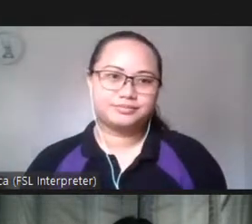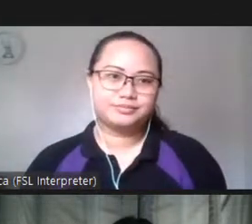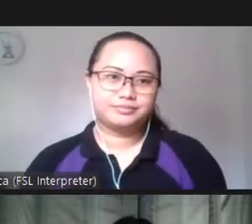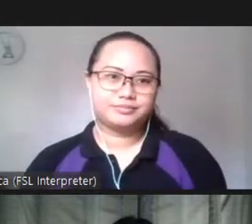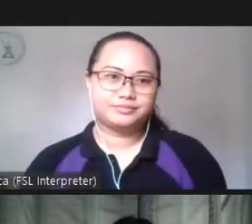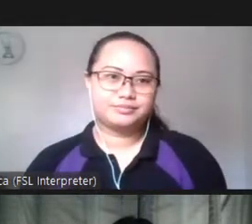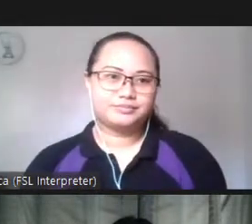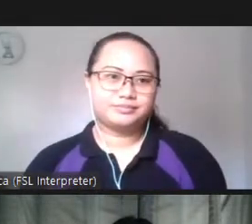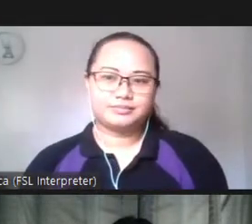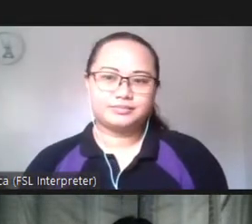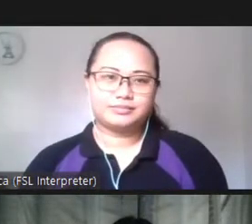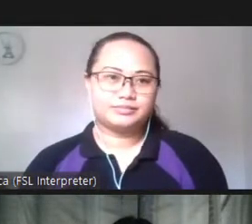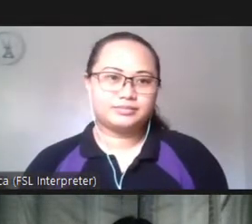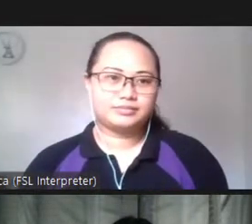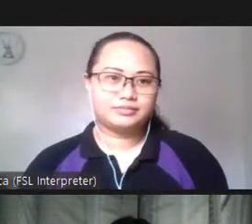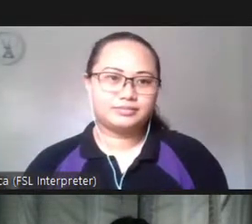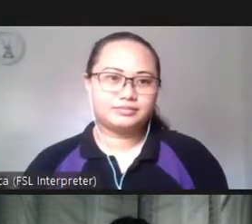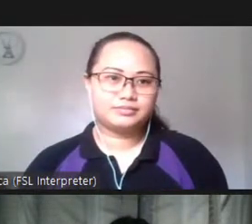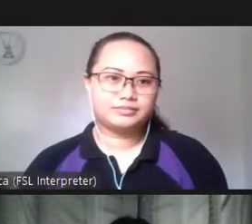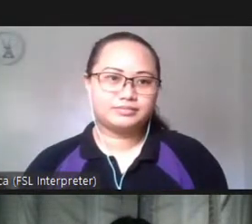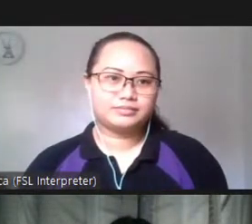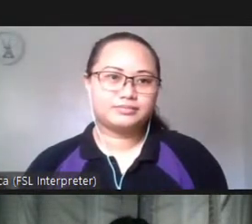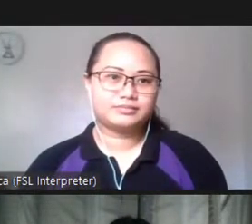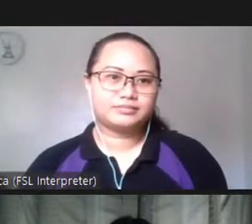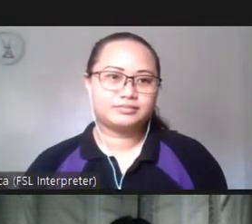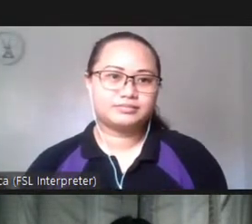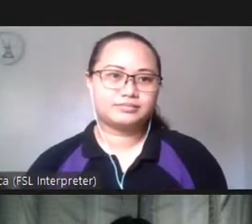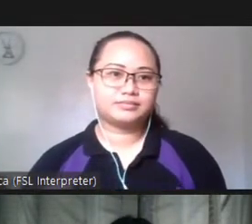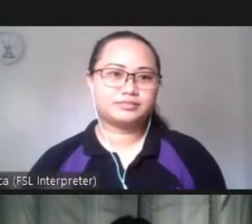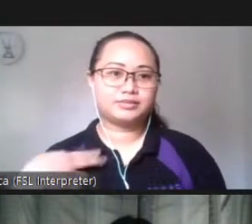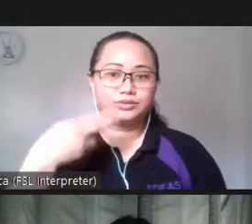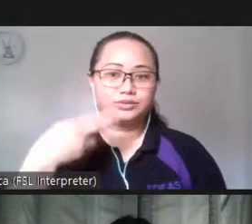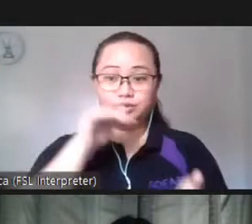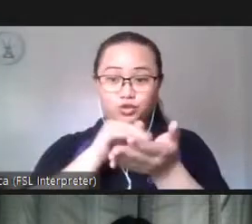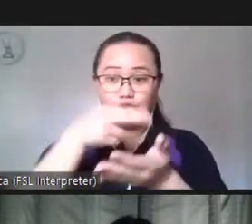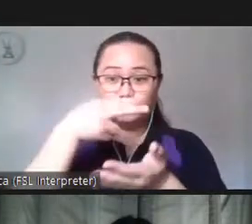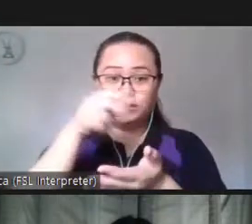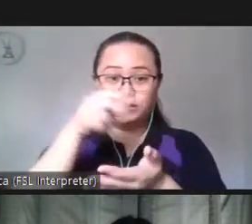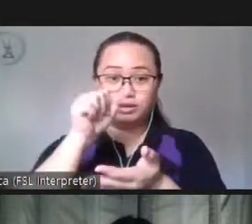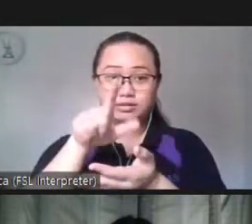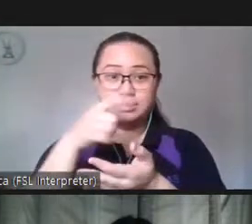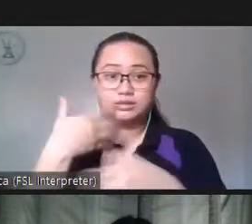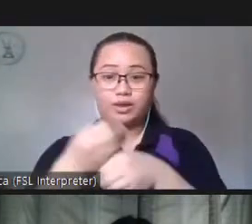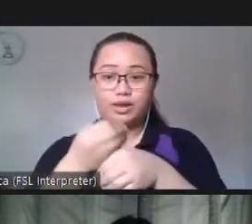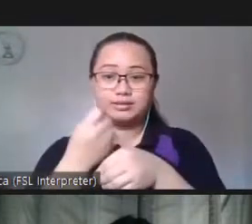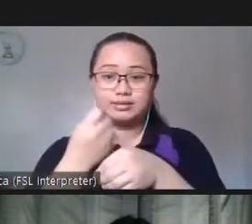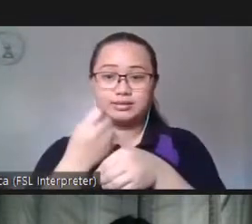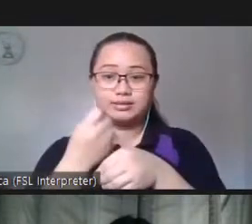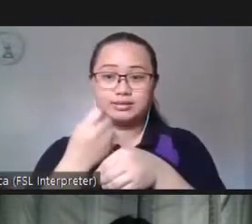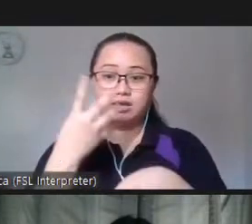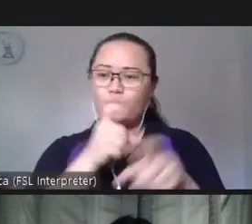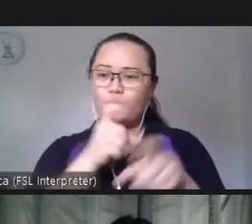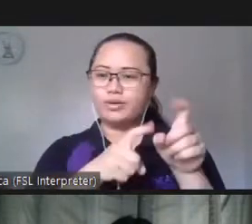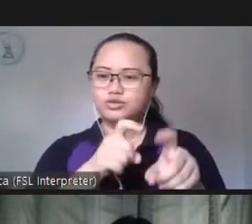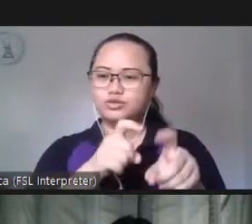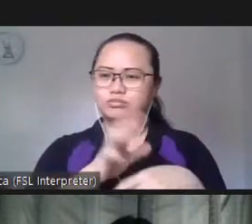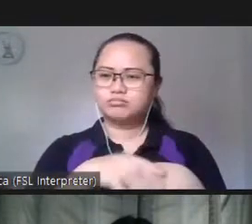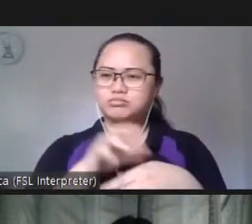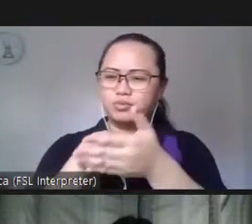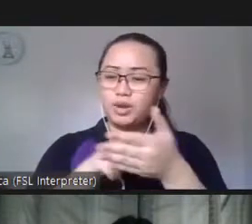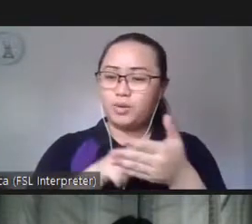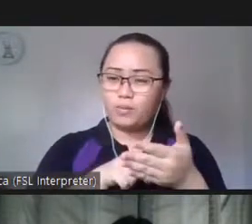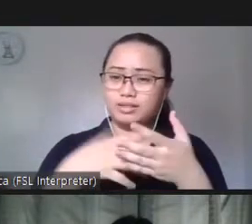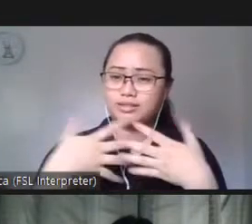Hazel. Yes, so ako i-add ko lang dun sa question kanina, should we require healthcare professional, say in the